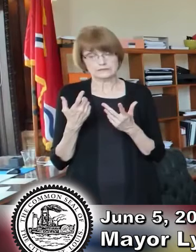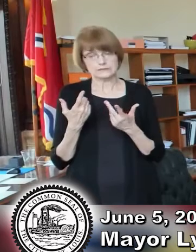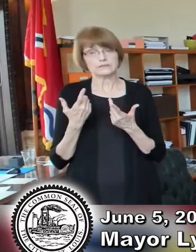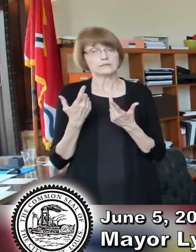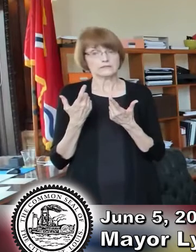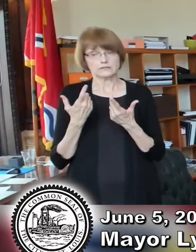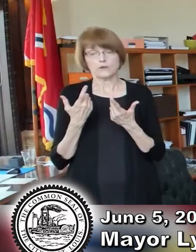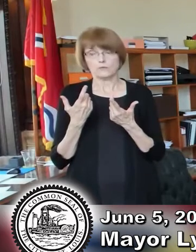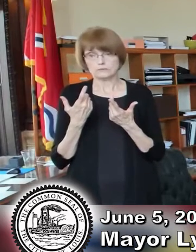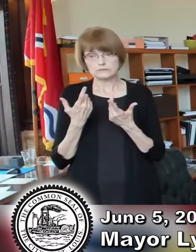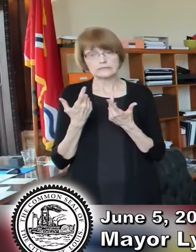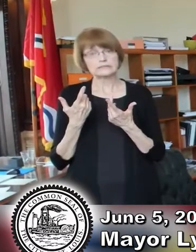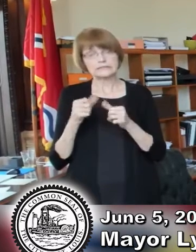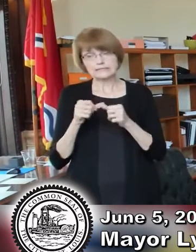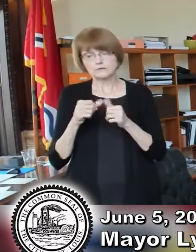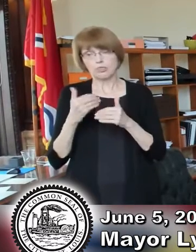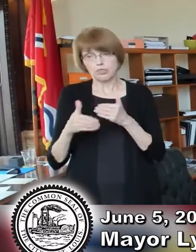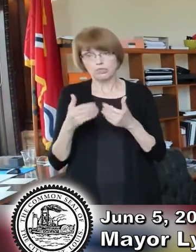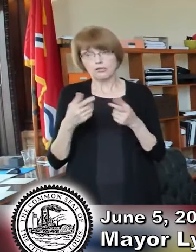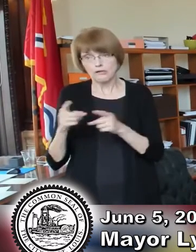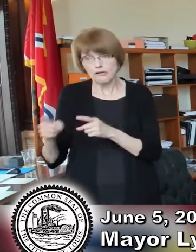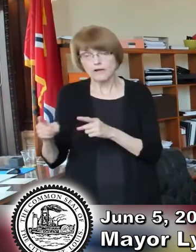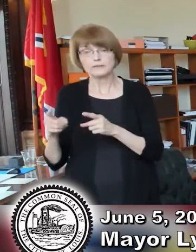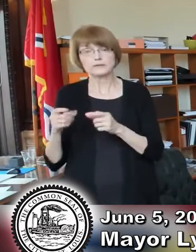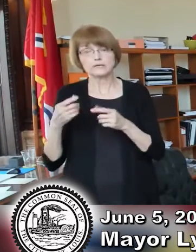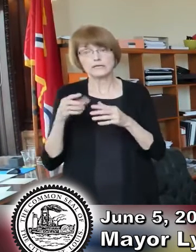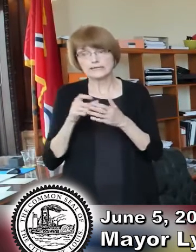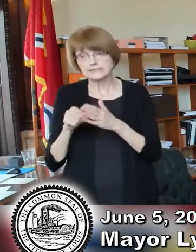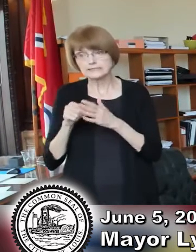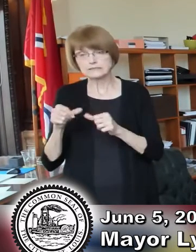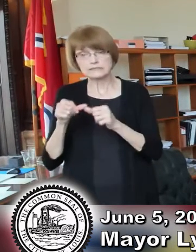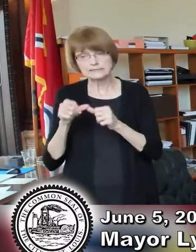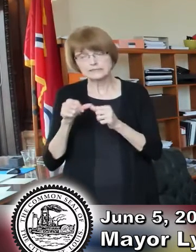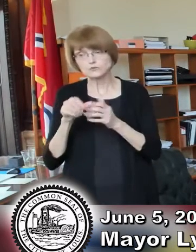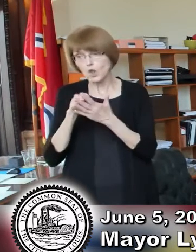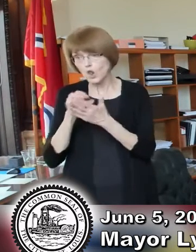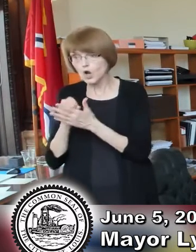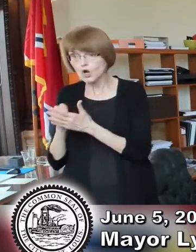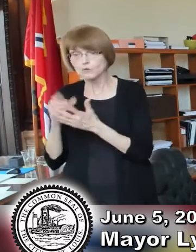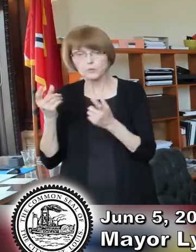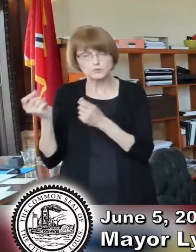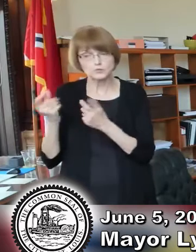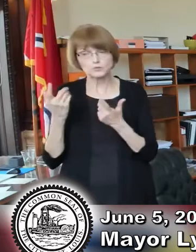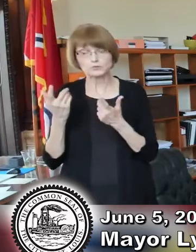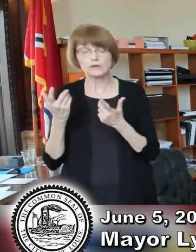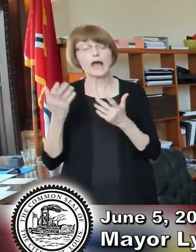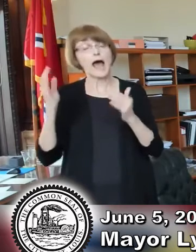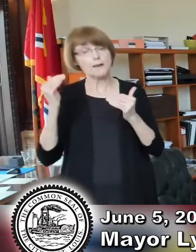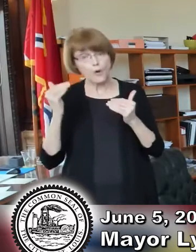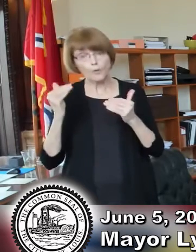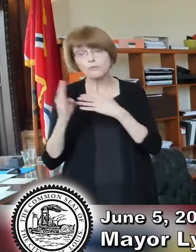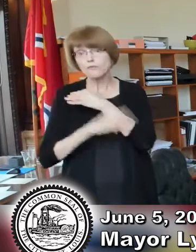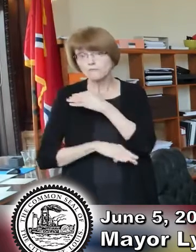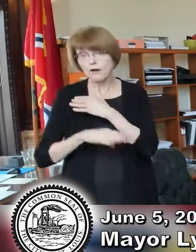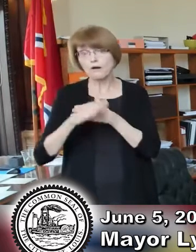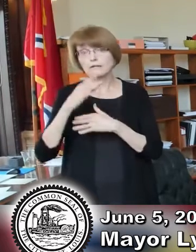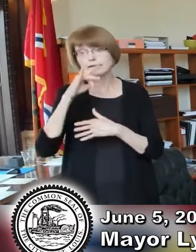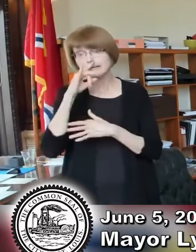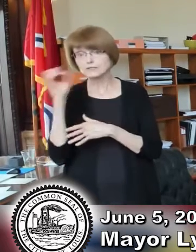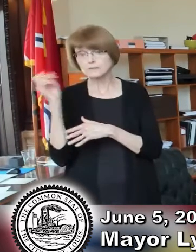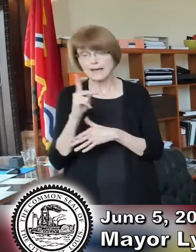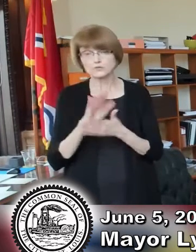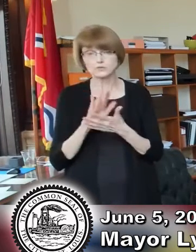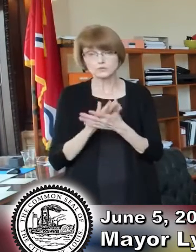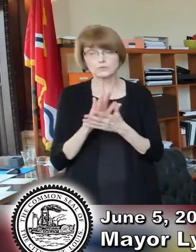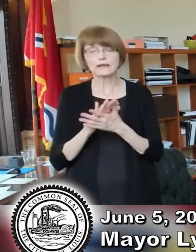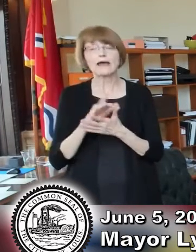and we're continuing to learn. So I hope kids are able to go back to school this fall. They probably will be socially distanced, and they probably will be